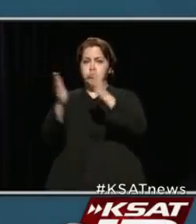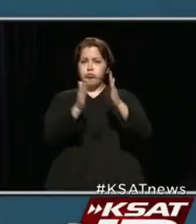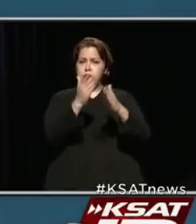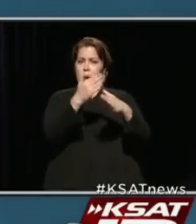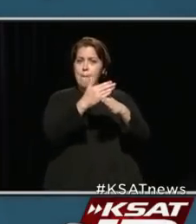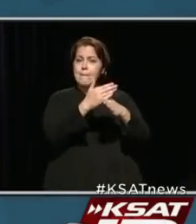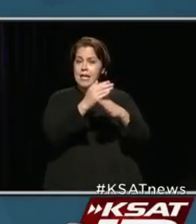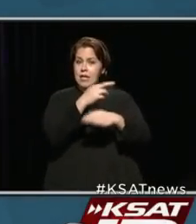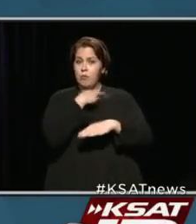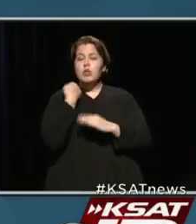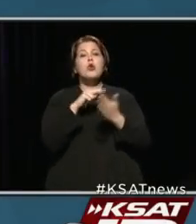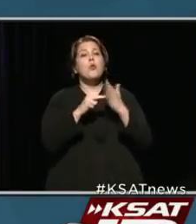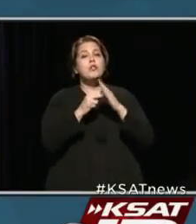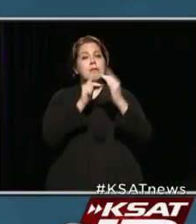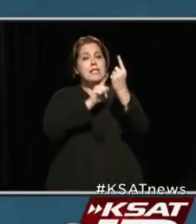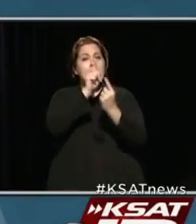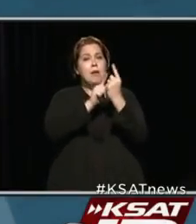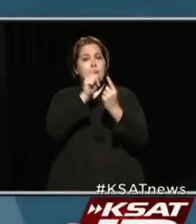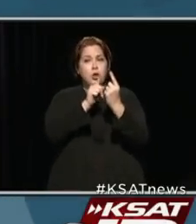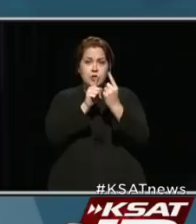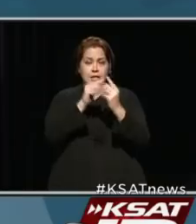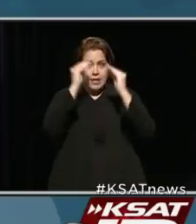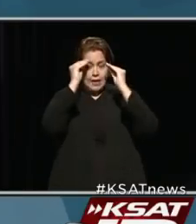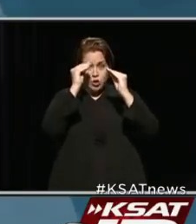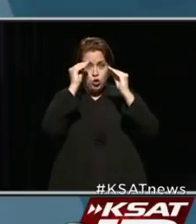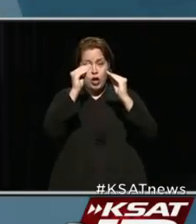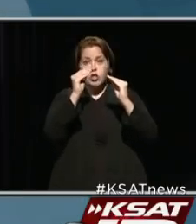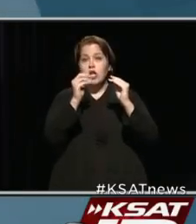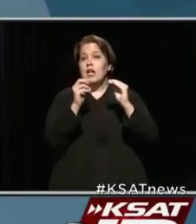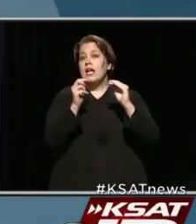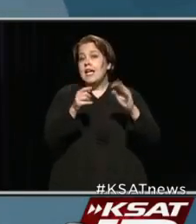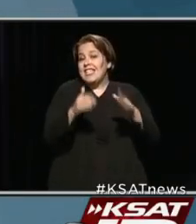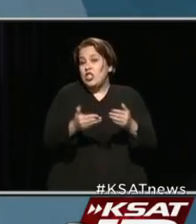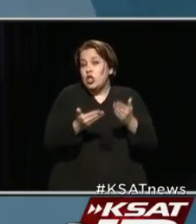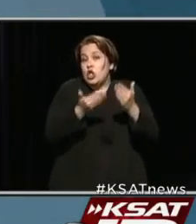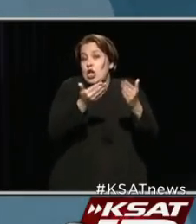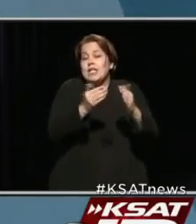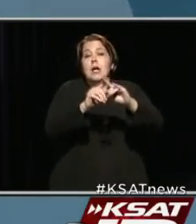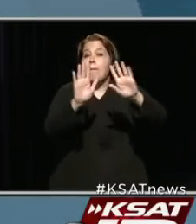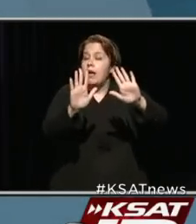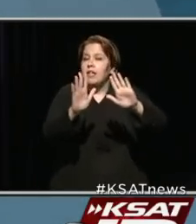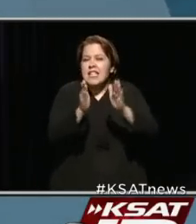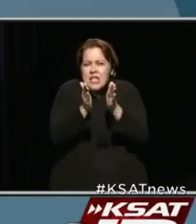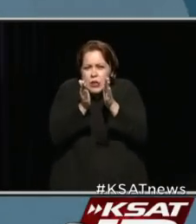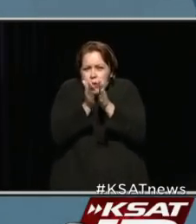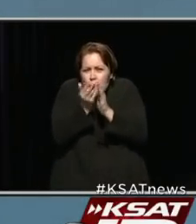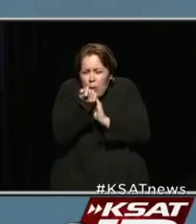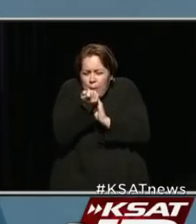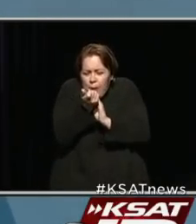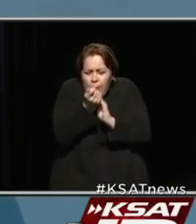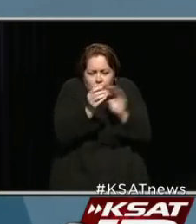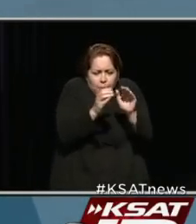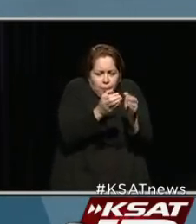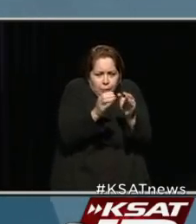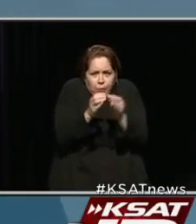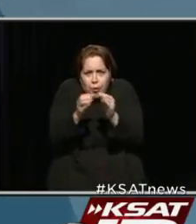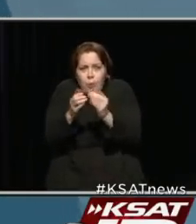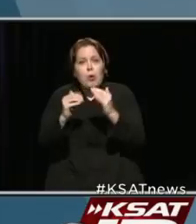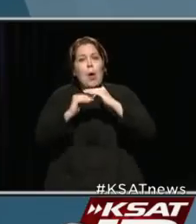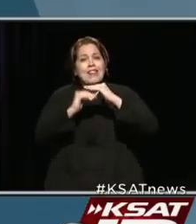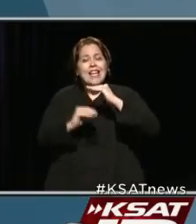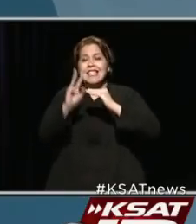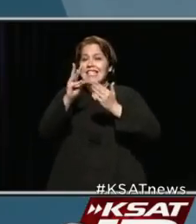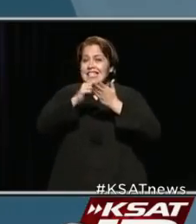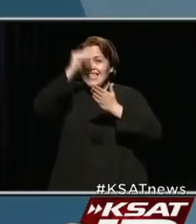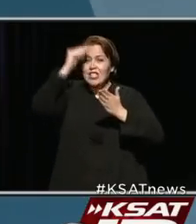and this means in-person instruction is suggested only in small, very small pods of six students or less,